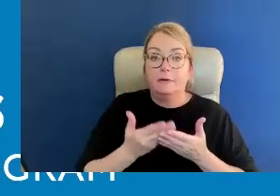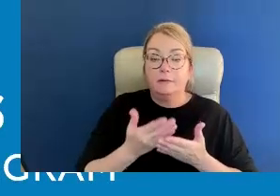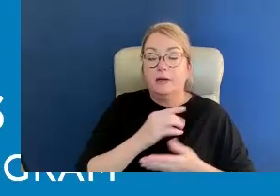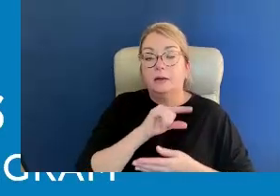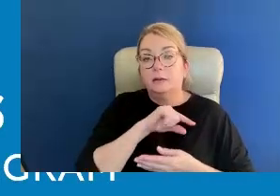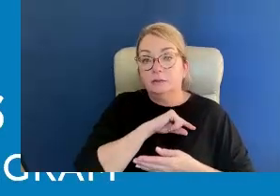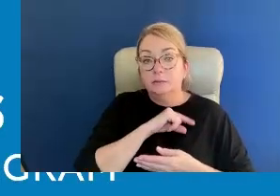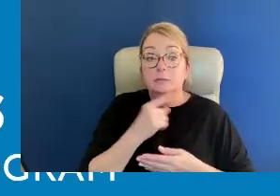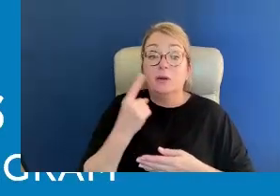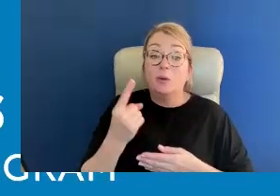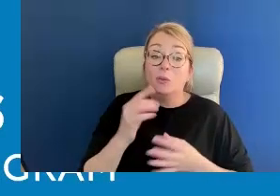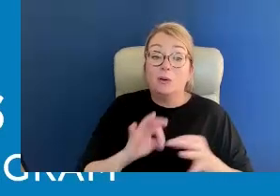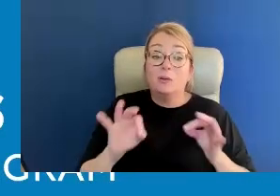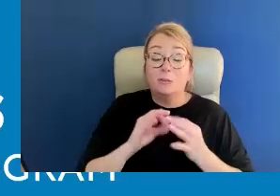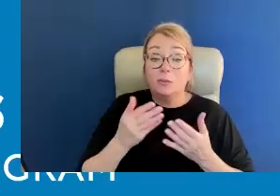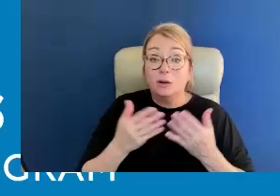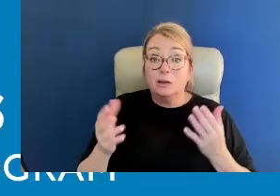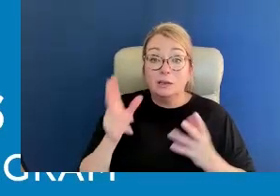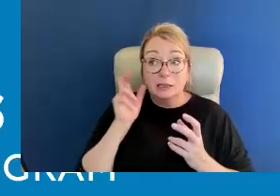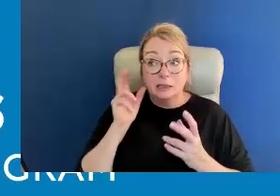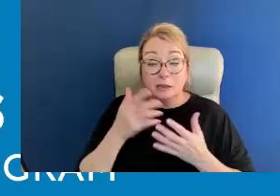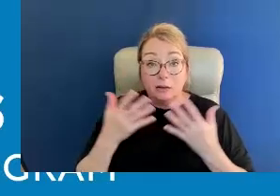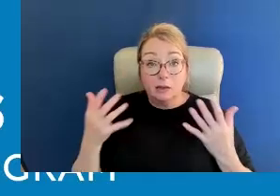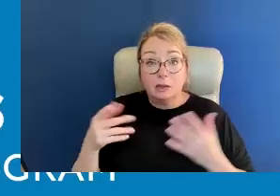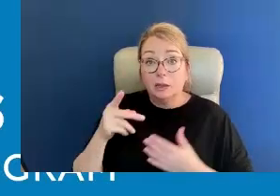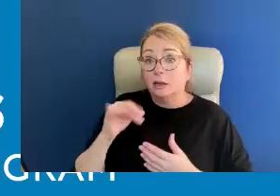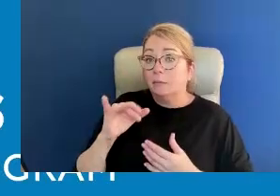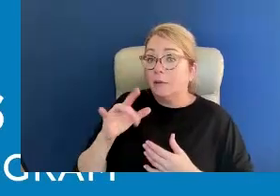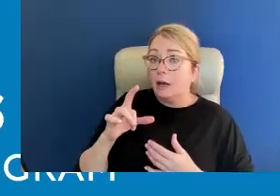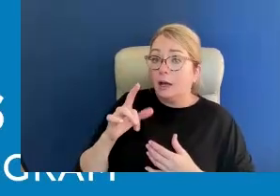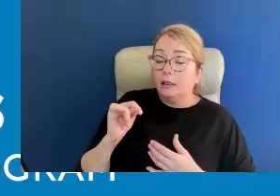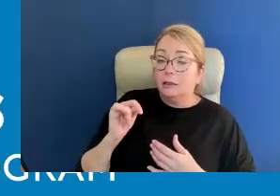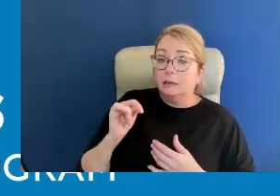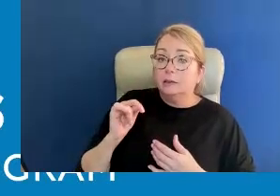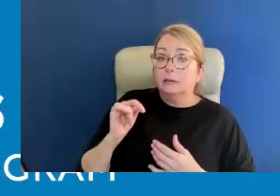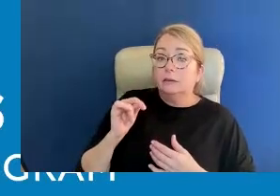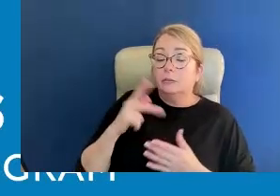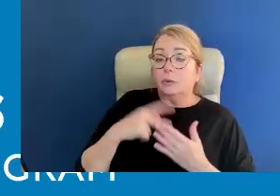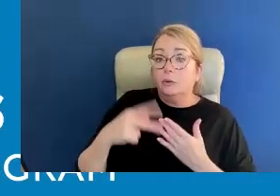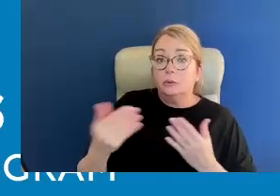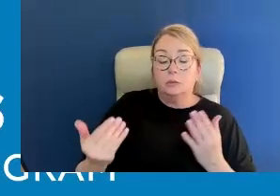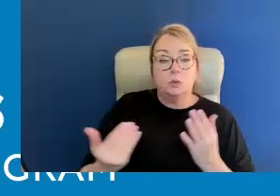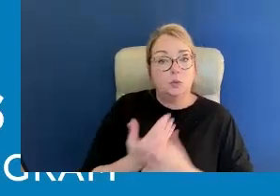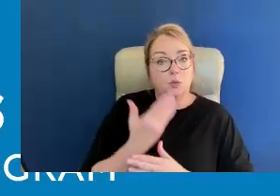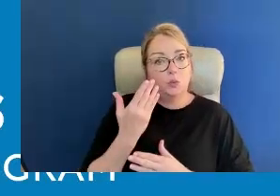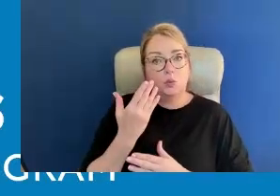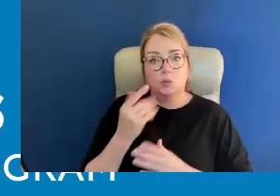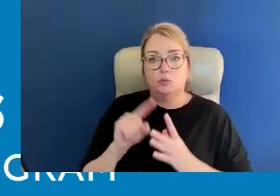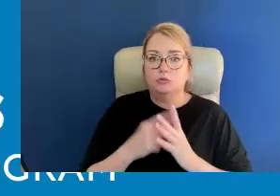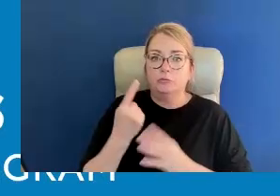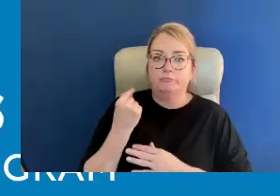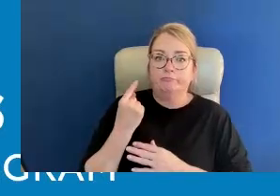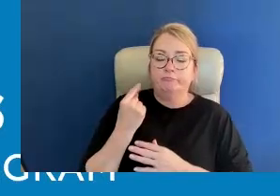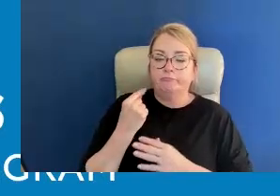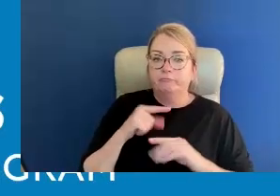of the key things we hear a lot, and this is a pilot program, it's completely new, it started last year, but we really